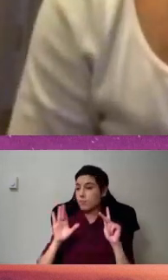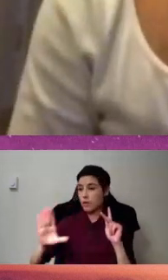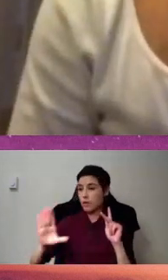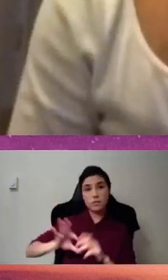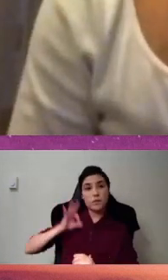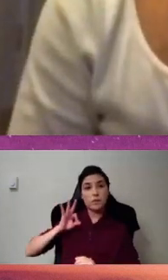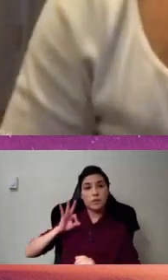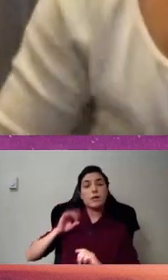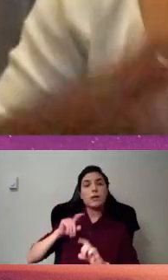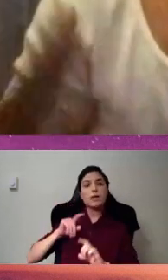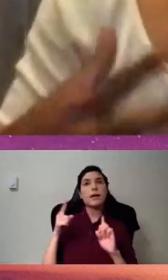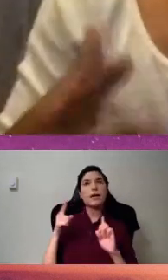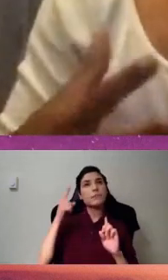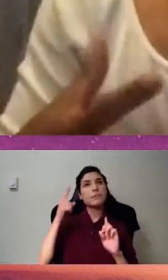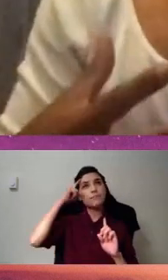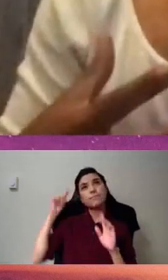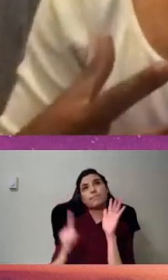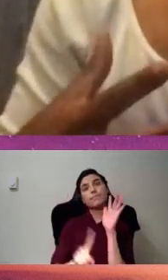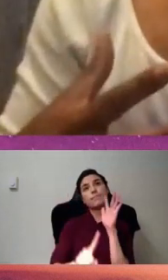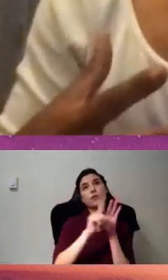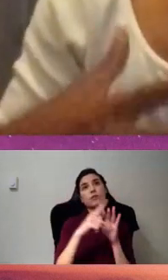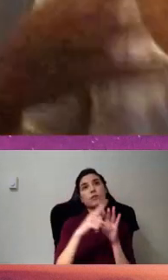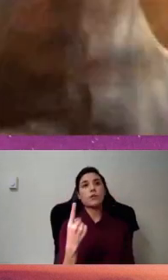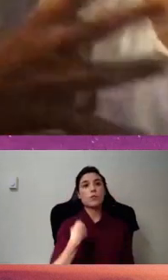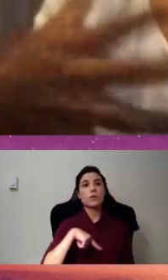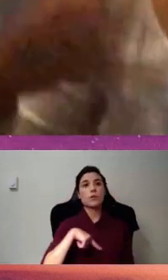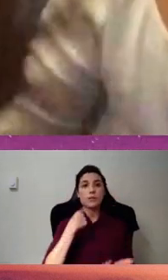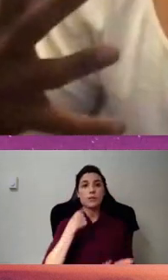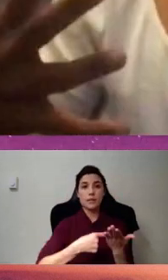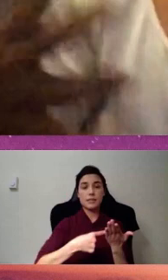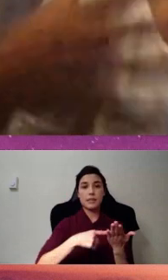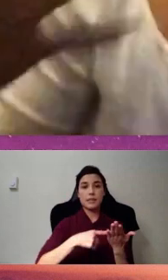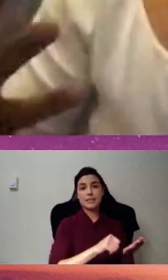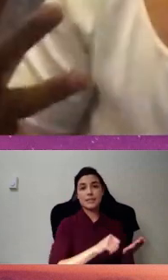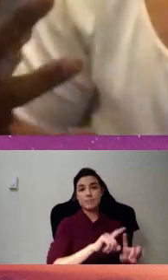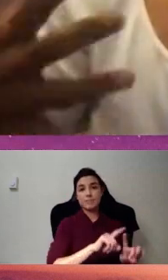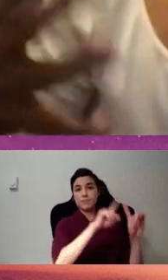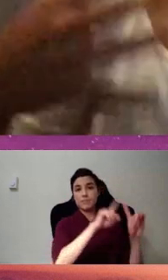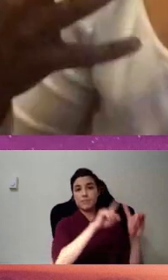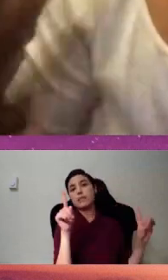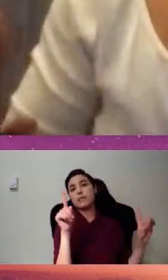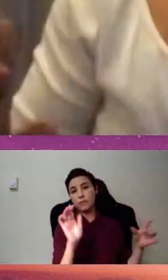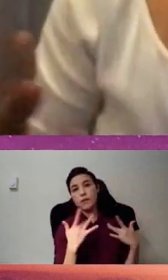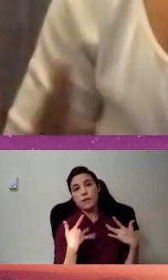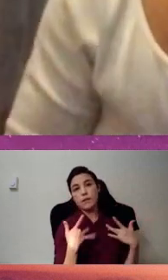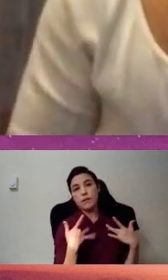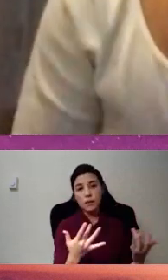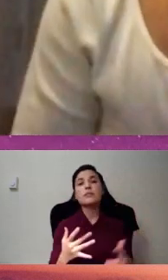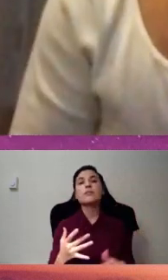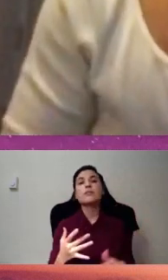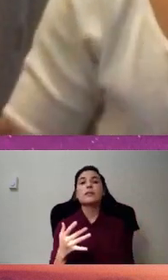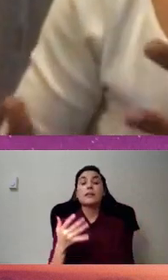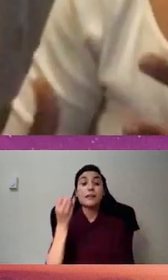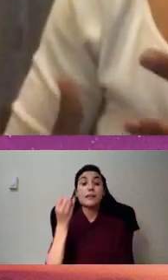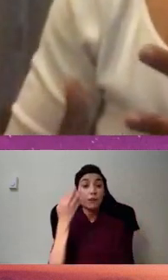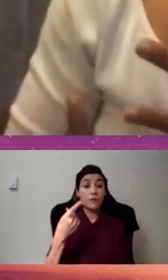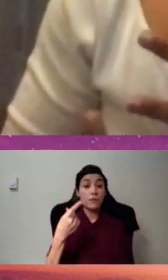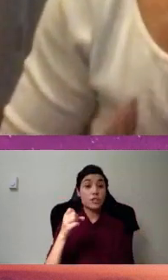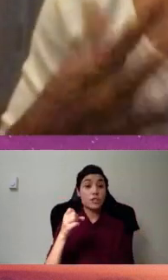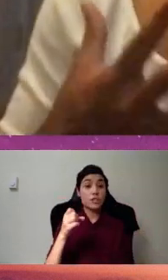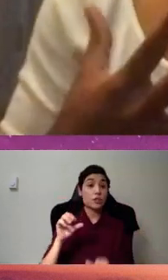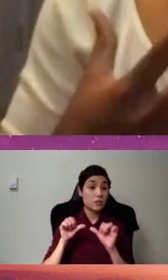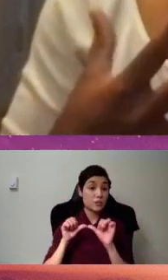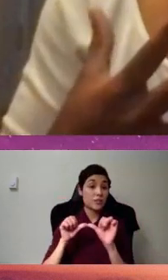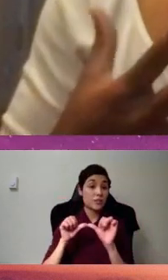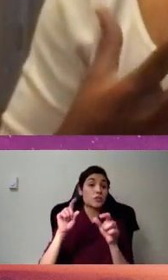a previous setting. If gender deserves to continue to like exist as itself as the way it is now. And